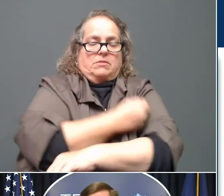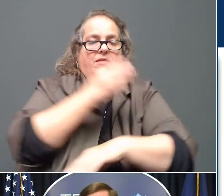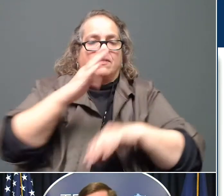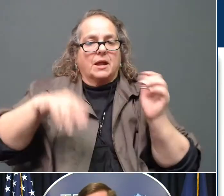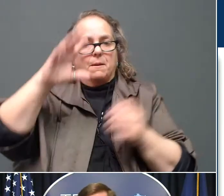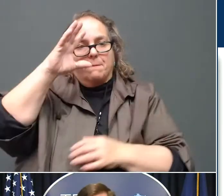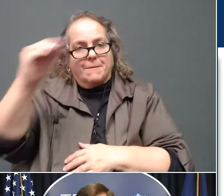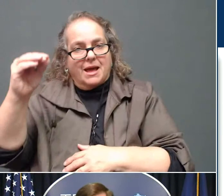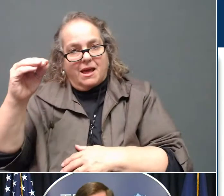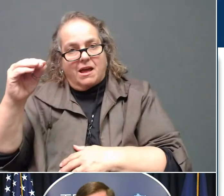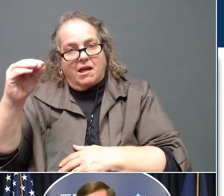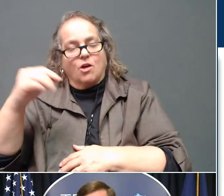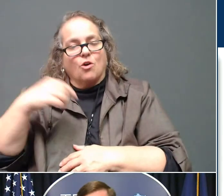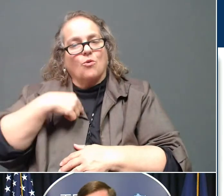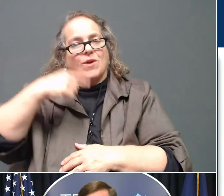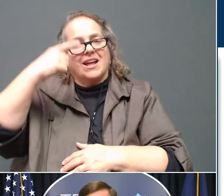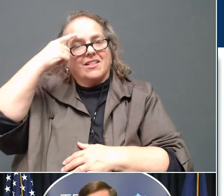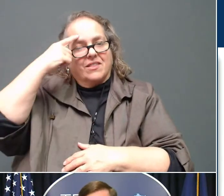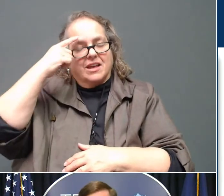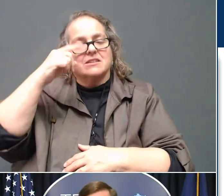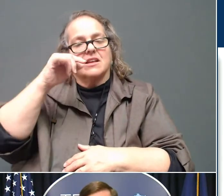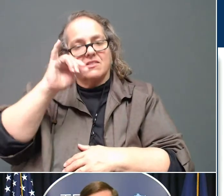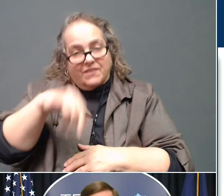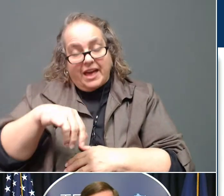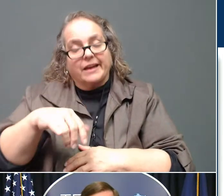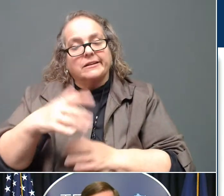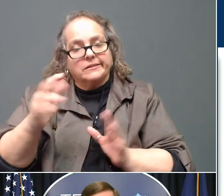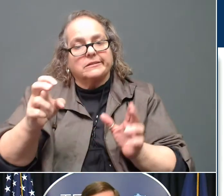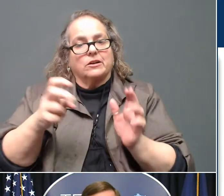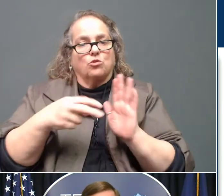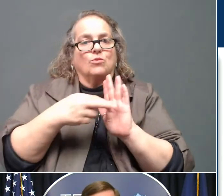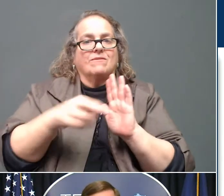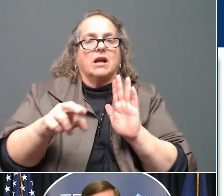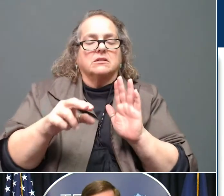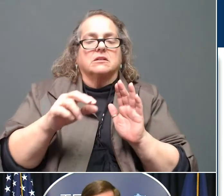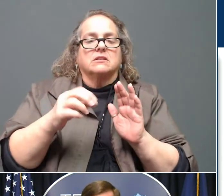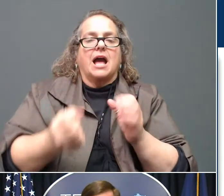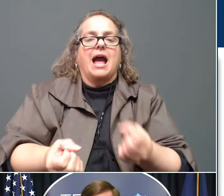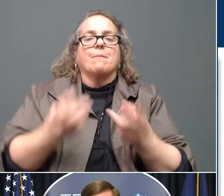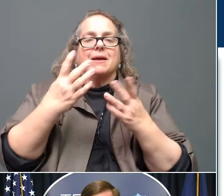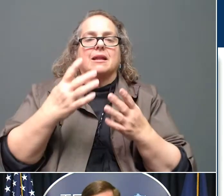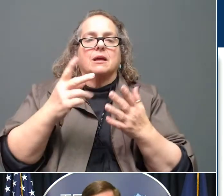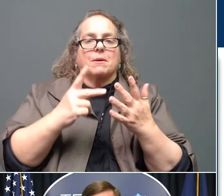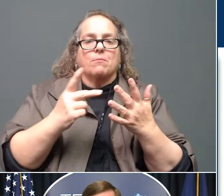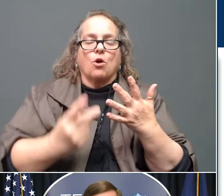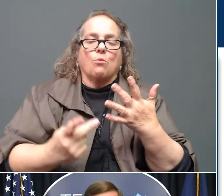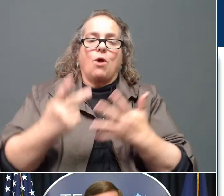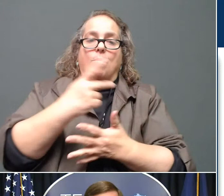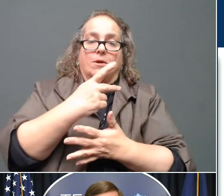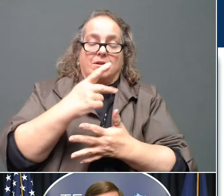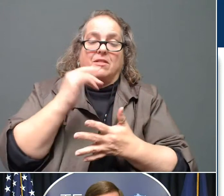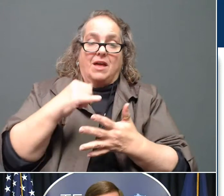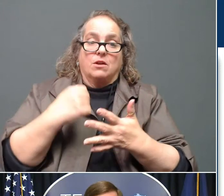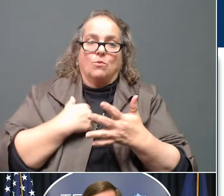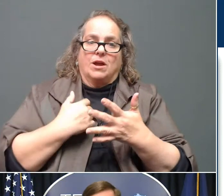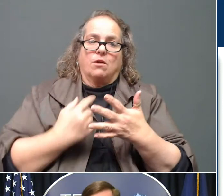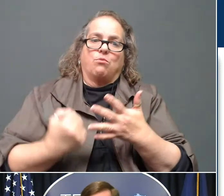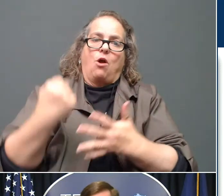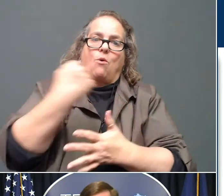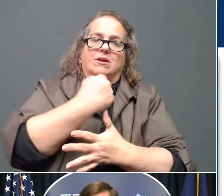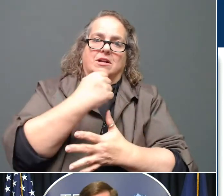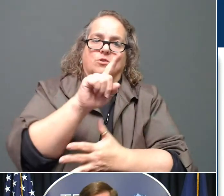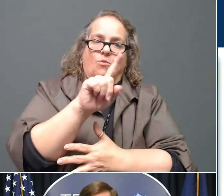reflects the makeup of the populations that have been prioritized in 1A and